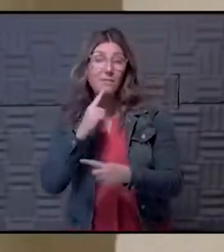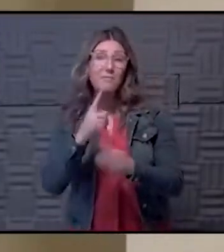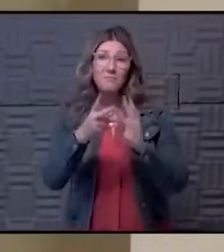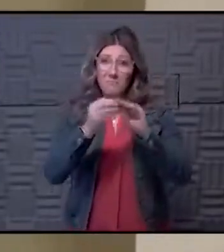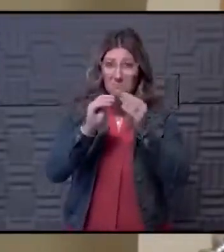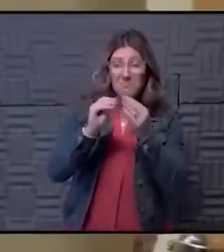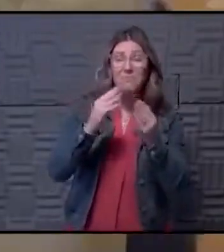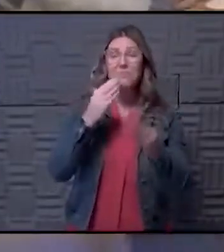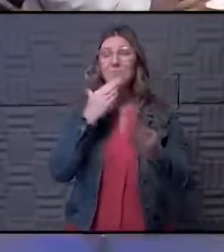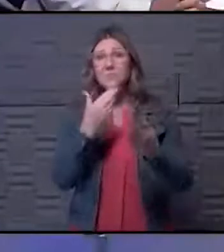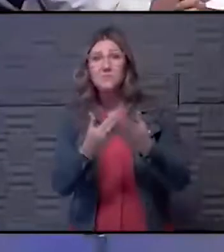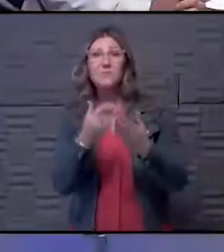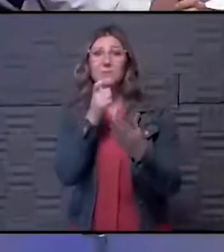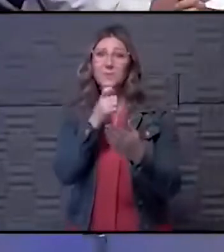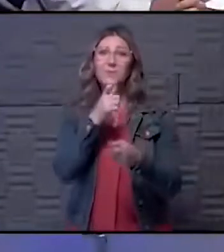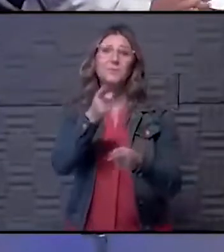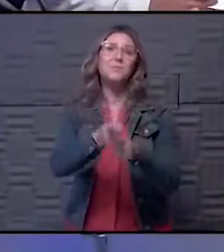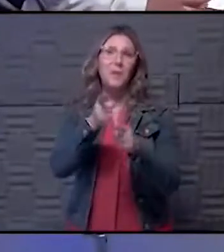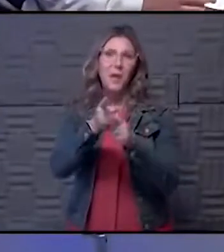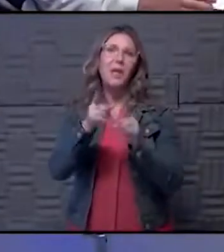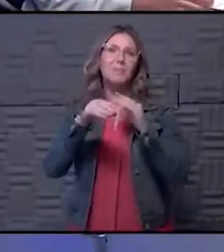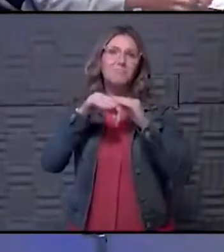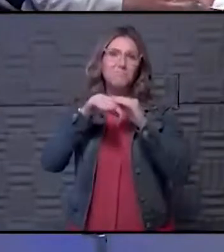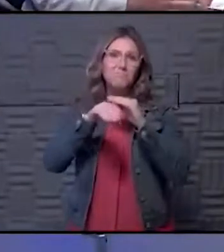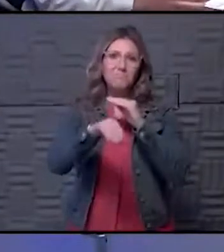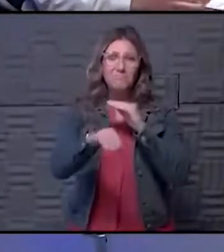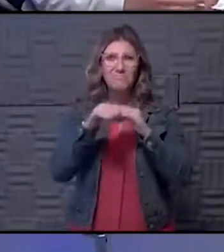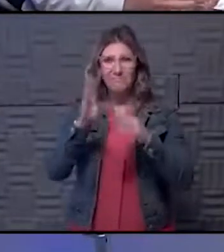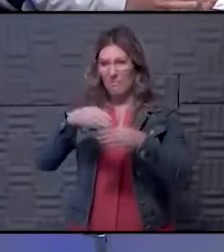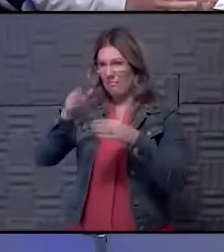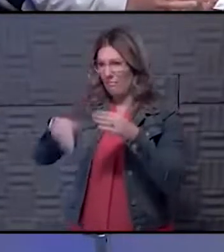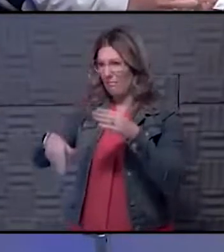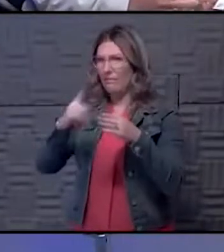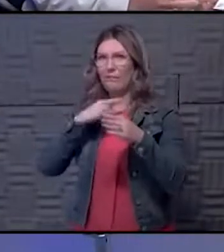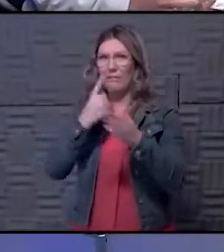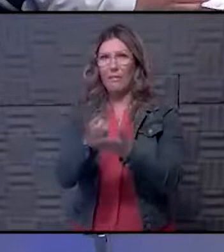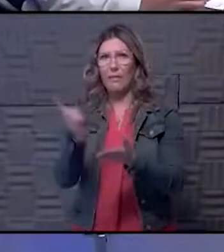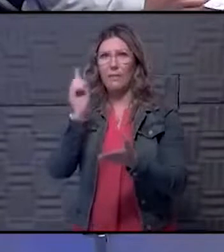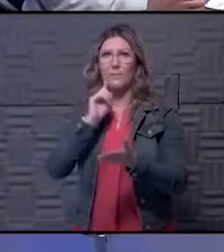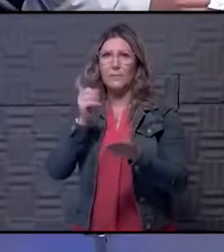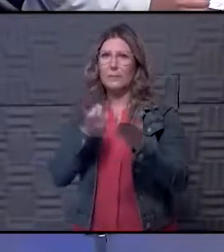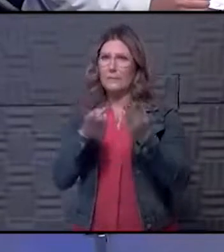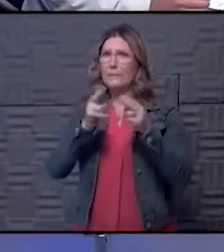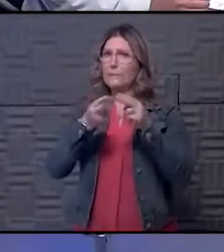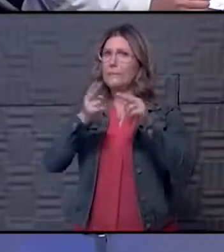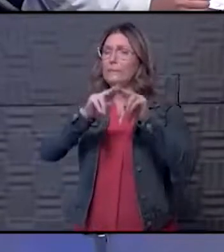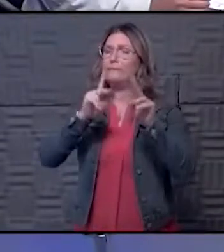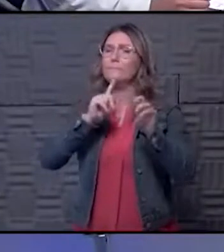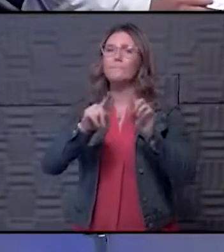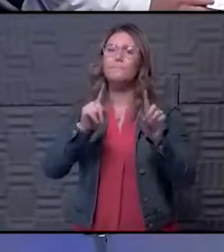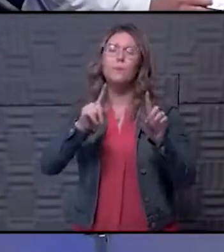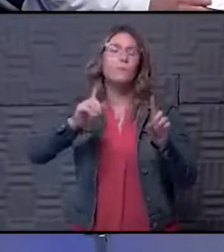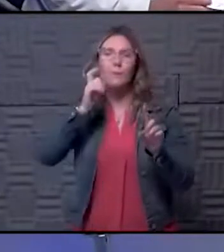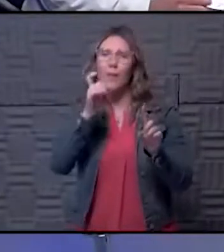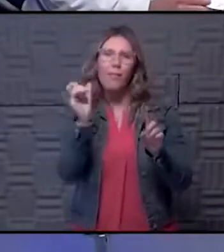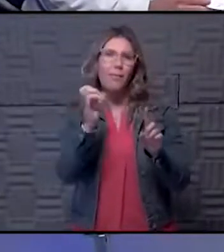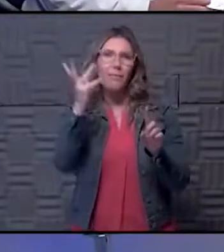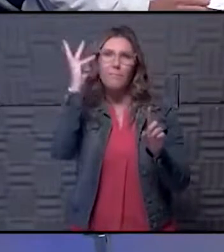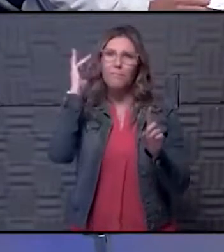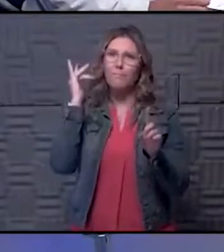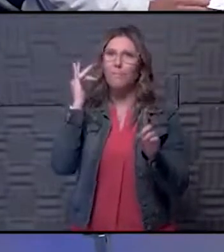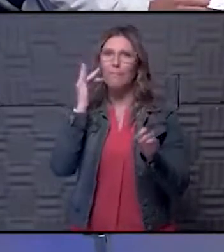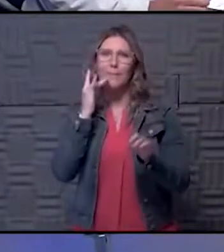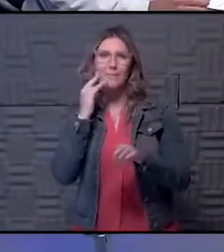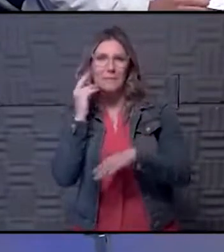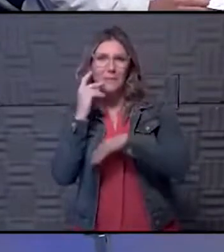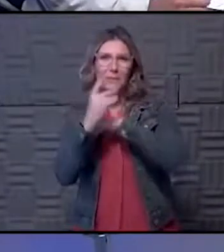They're going in the right direction. Because at the end of last week, they were going in the wrong direction. They were going a little bit in the wrong direction. Not like what we've experienced back in the fall,